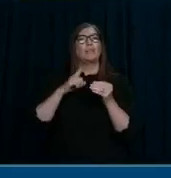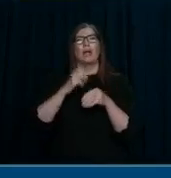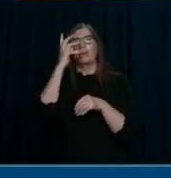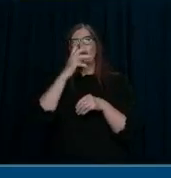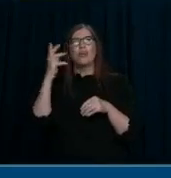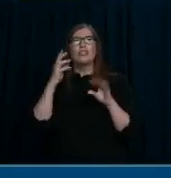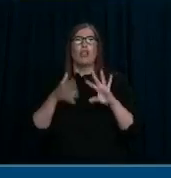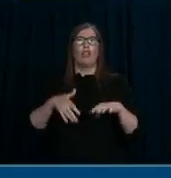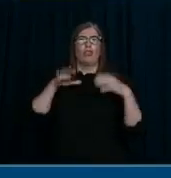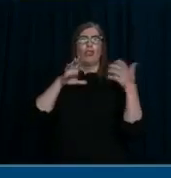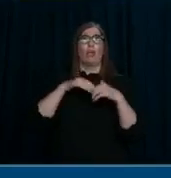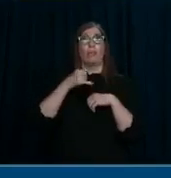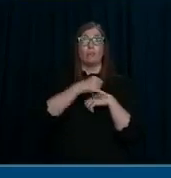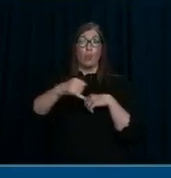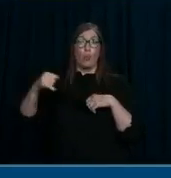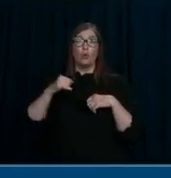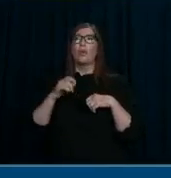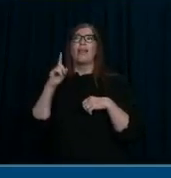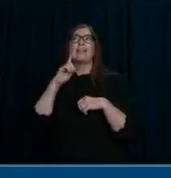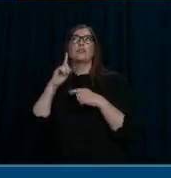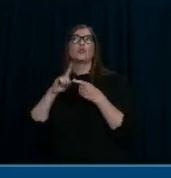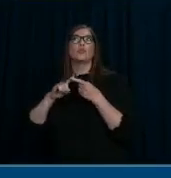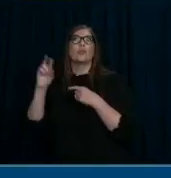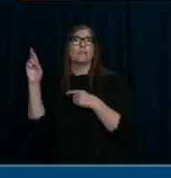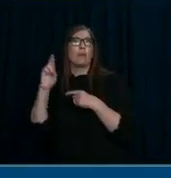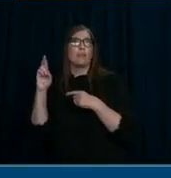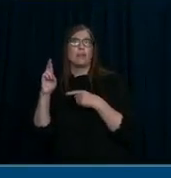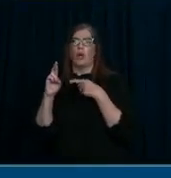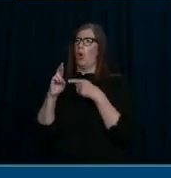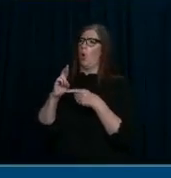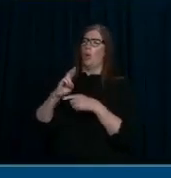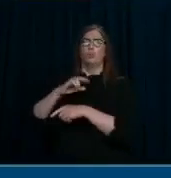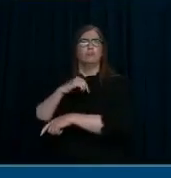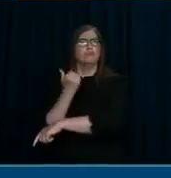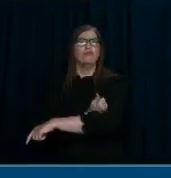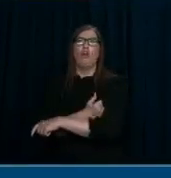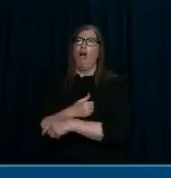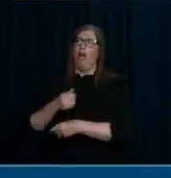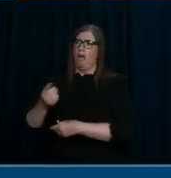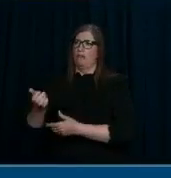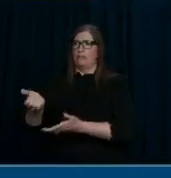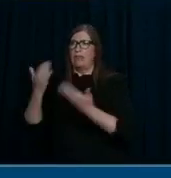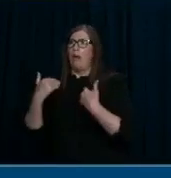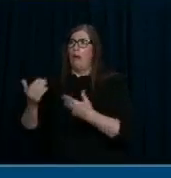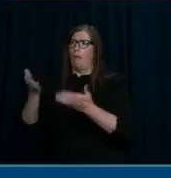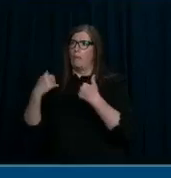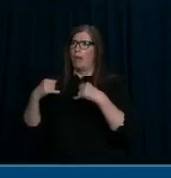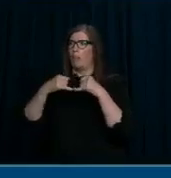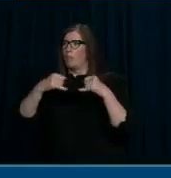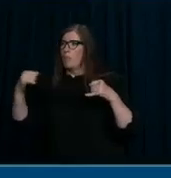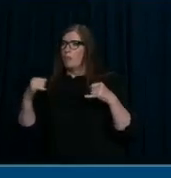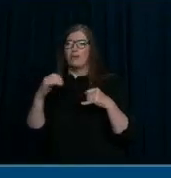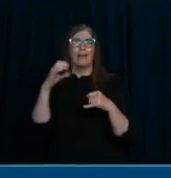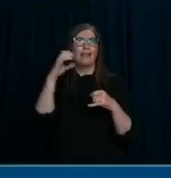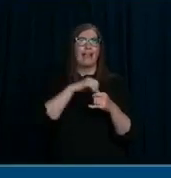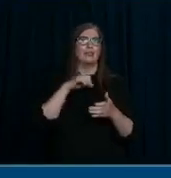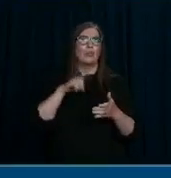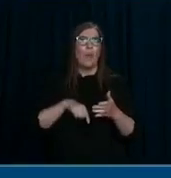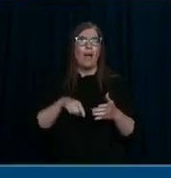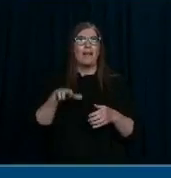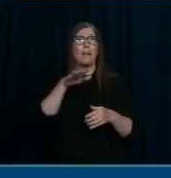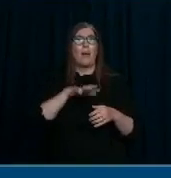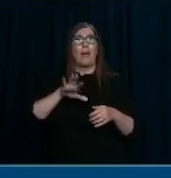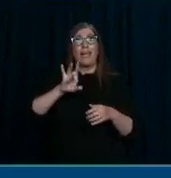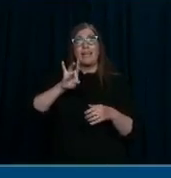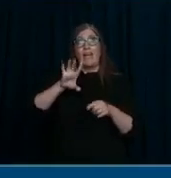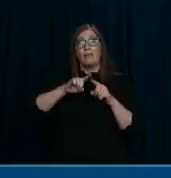crisis along the border, right? If you listen to Republicans, it's drugs coming all across the border. Guess what? About